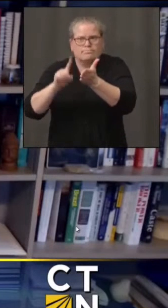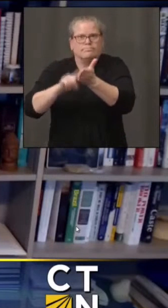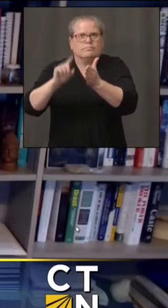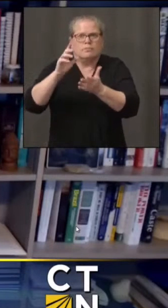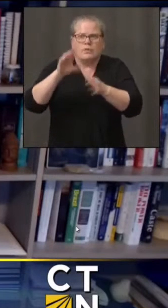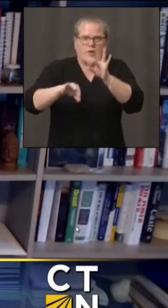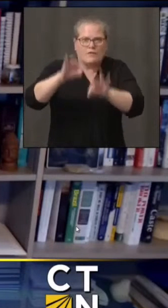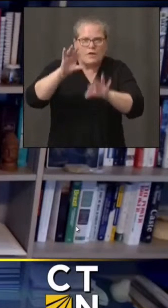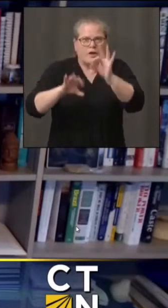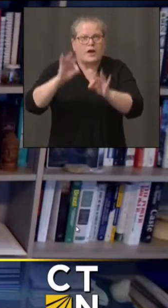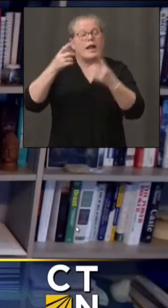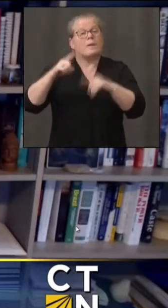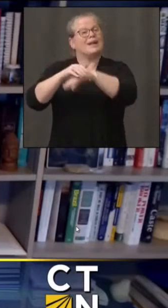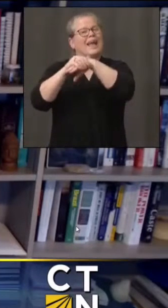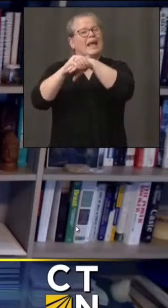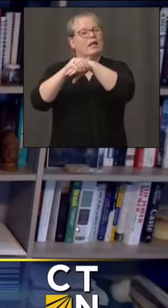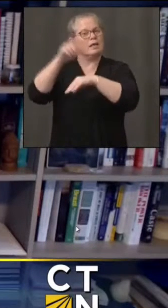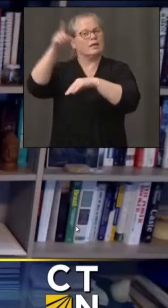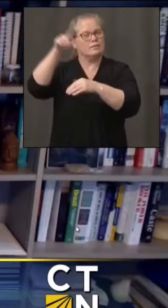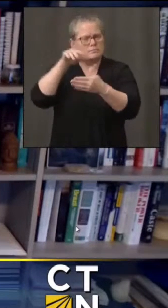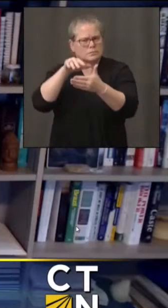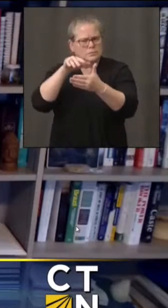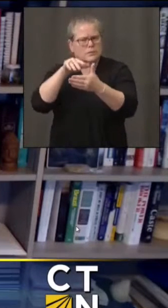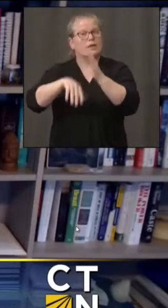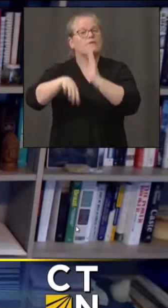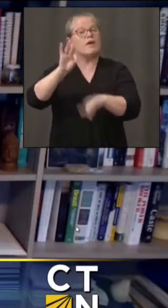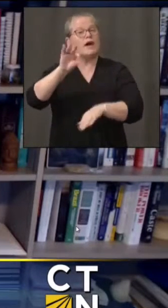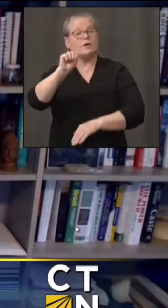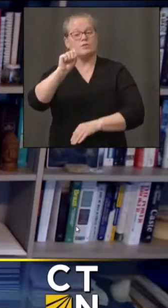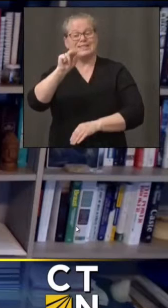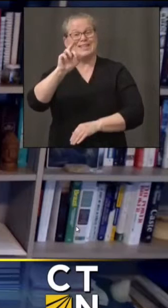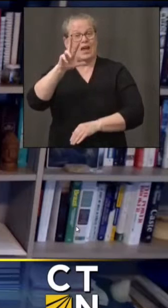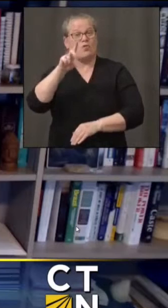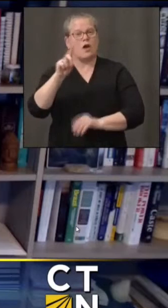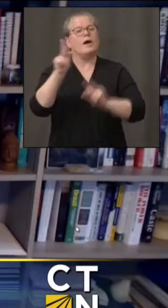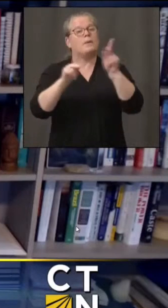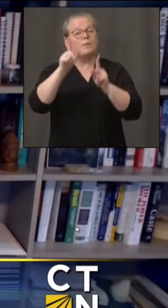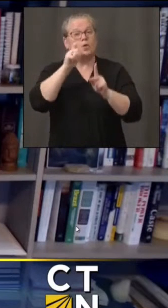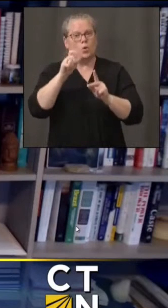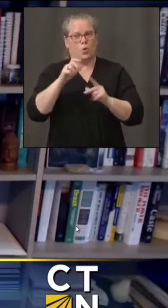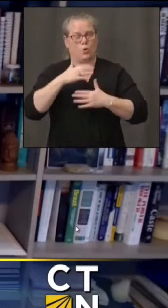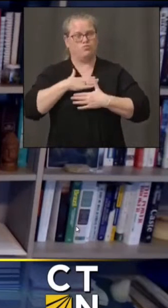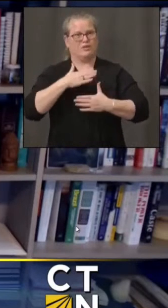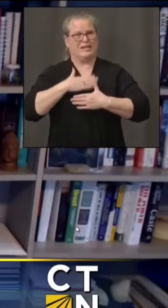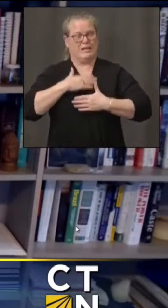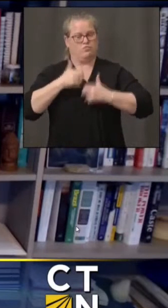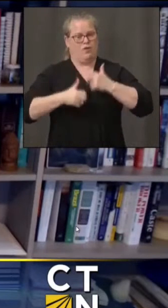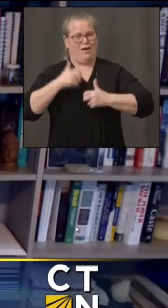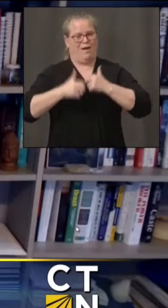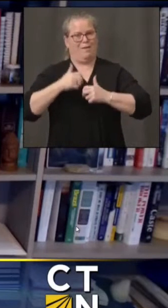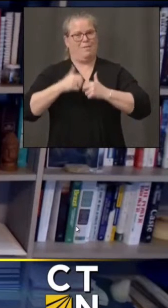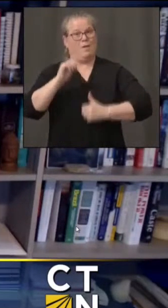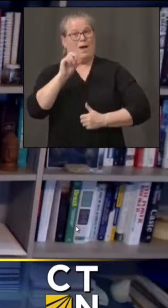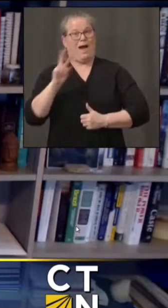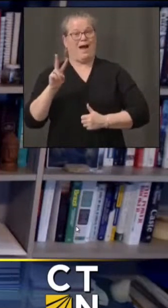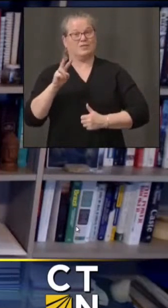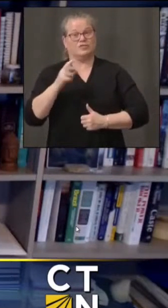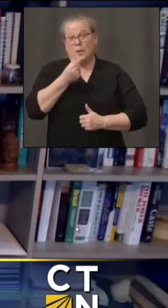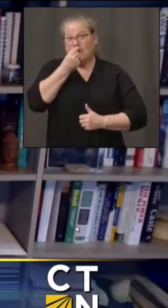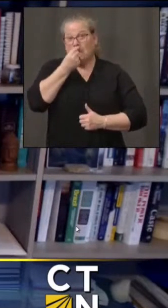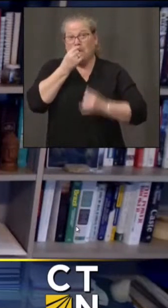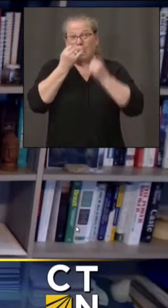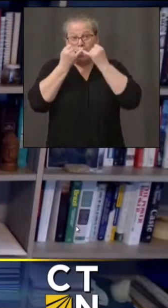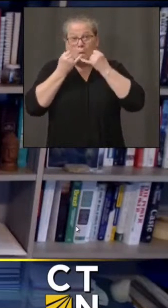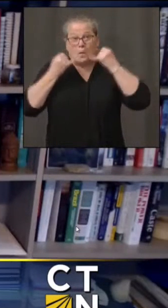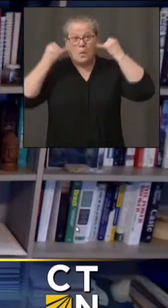who need oxygen, who are sick enough to require oxygen or ventilation, you can reduce mortality by 30%